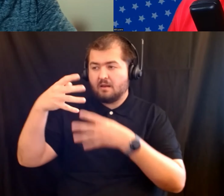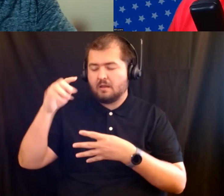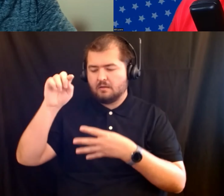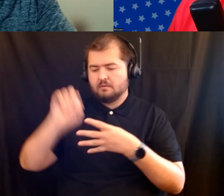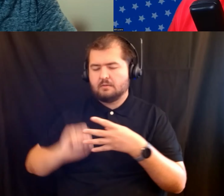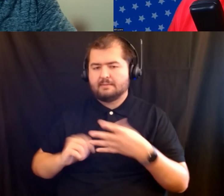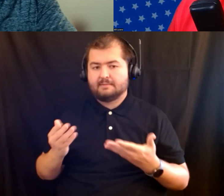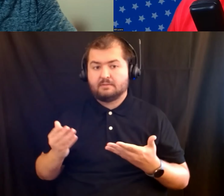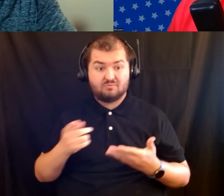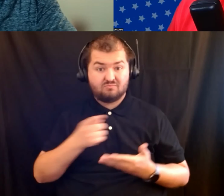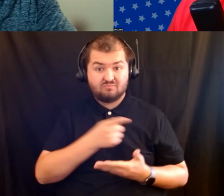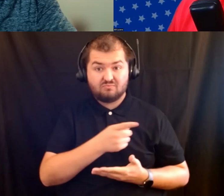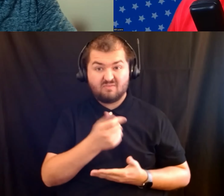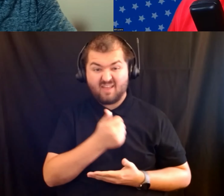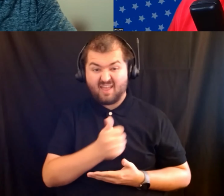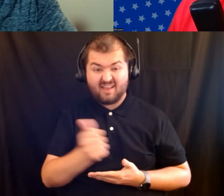go?